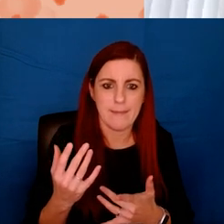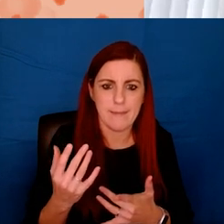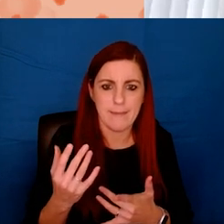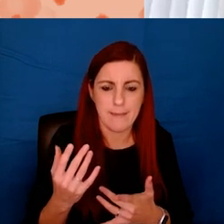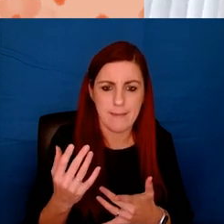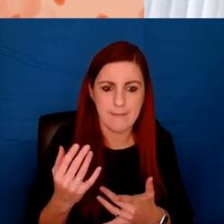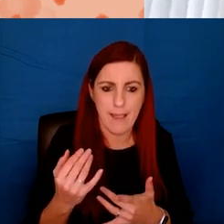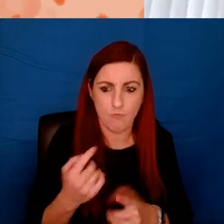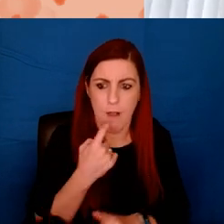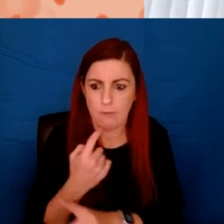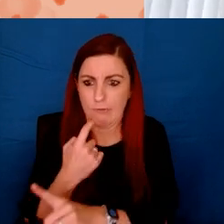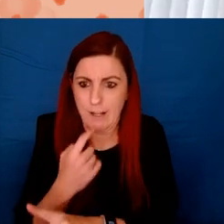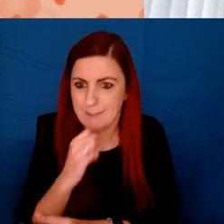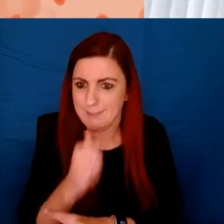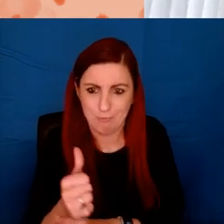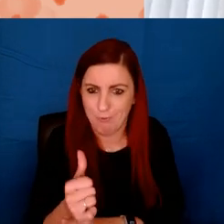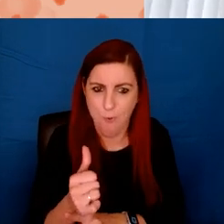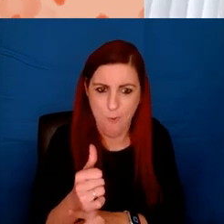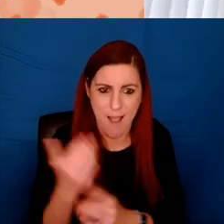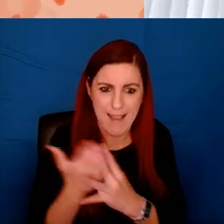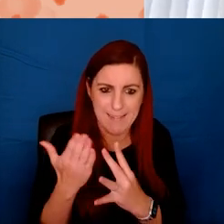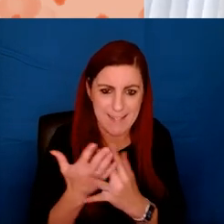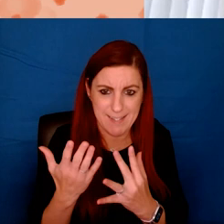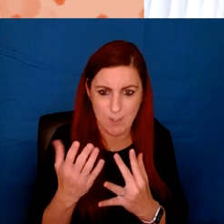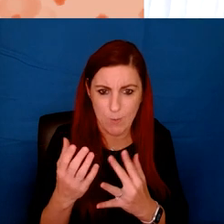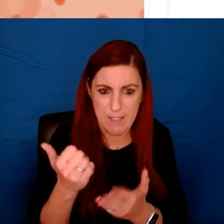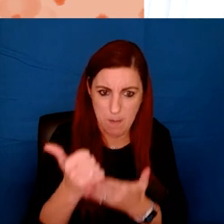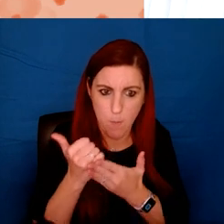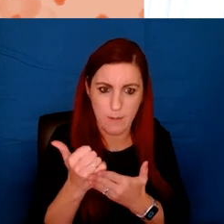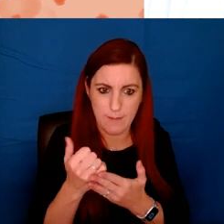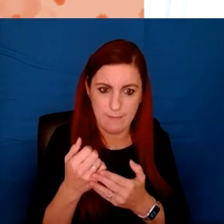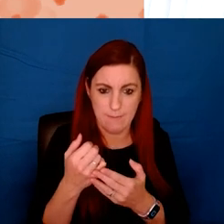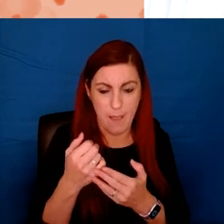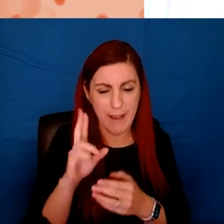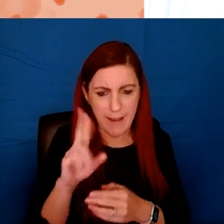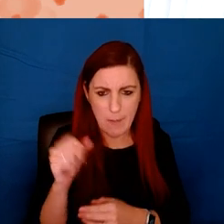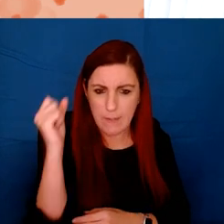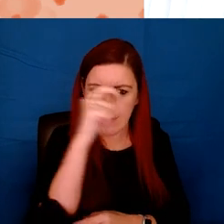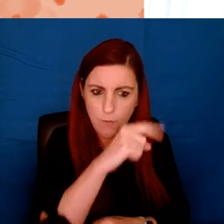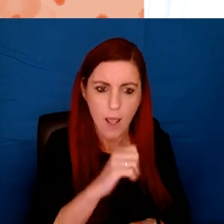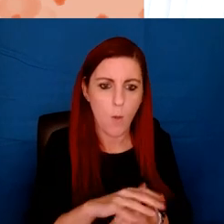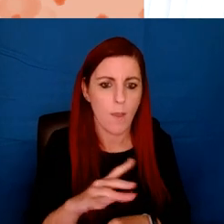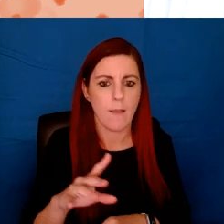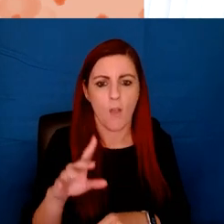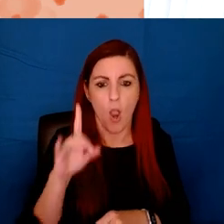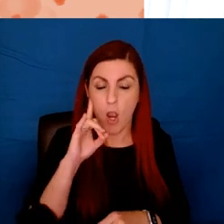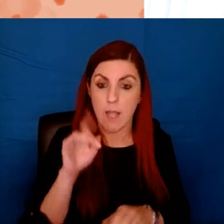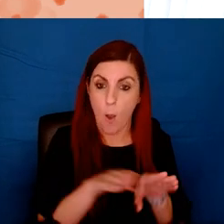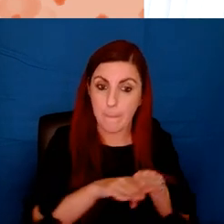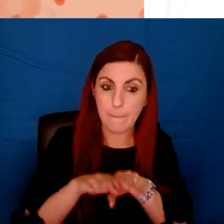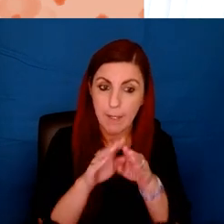these two, I suppose, rocks, and finding support that is right for them is extremely difficult. We've heard that where